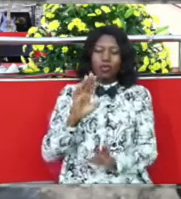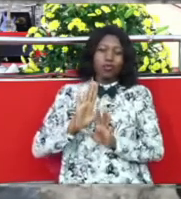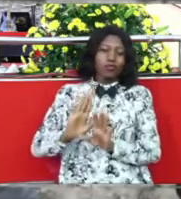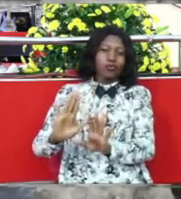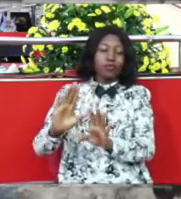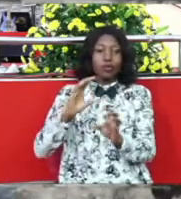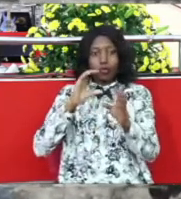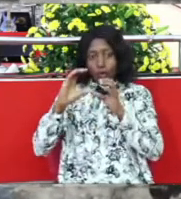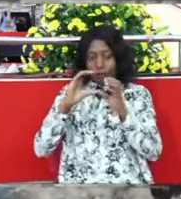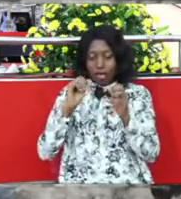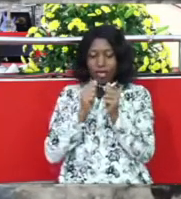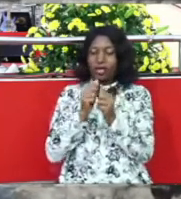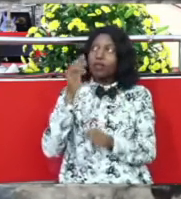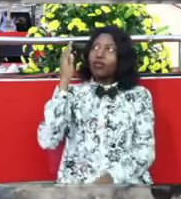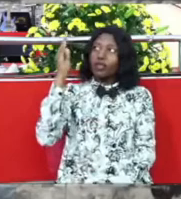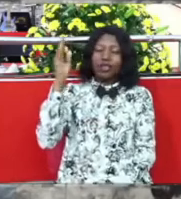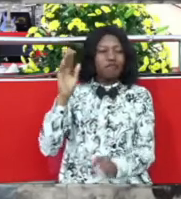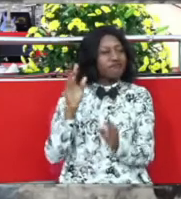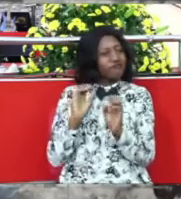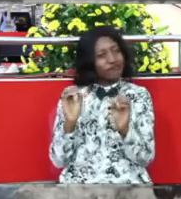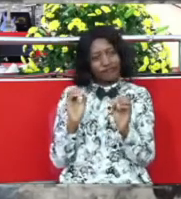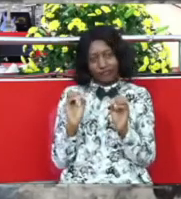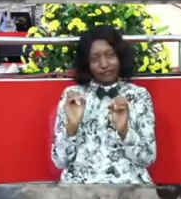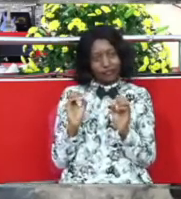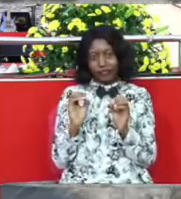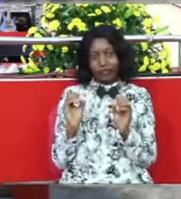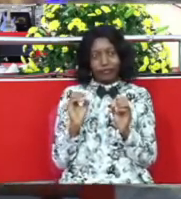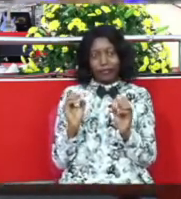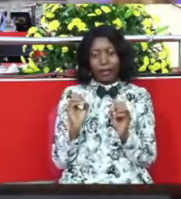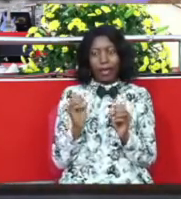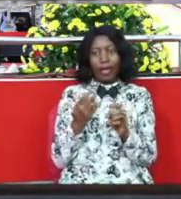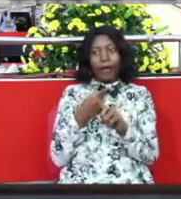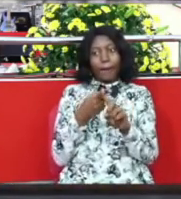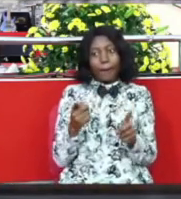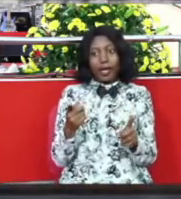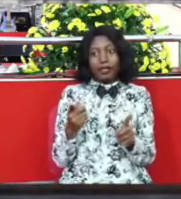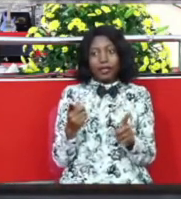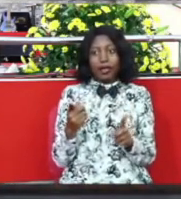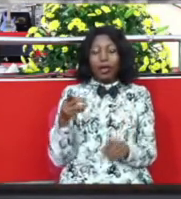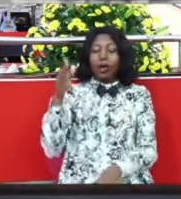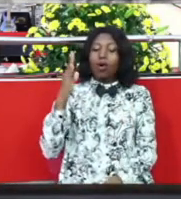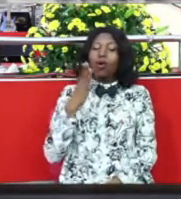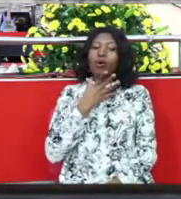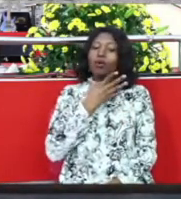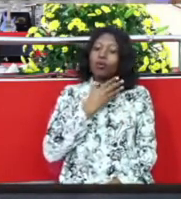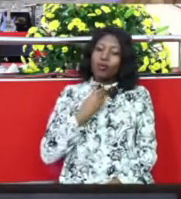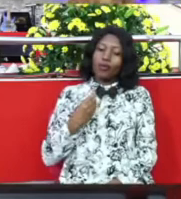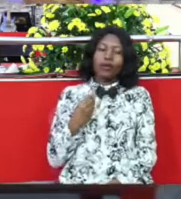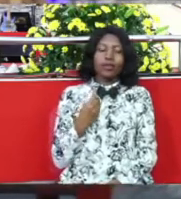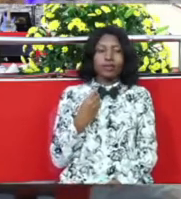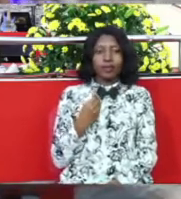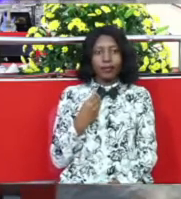him. Ni kwamba Mungu hata tusukuma ili tukaweze kuongea na yeye. But he also has a desire. Lakini anatamaa